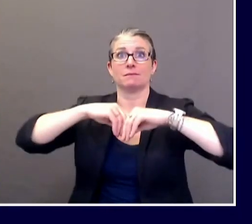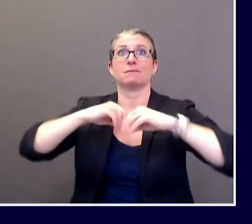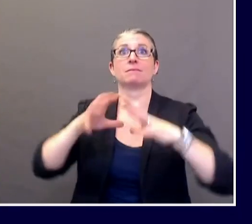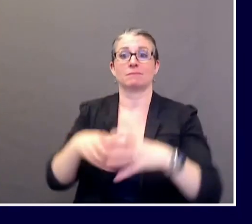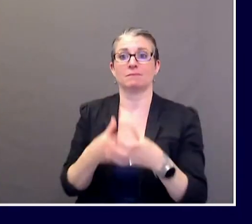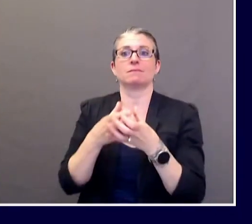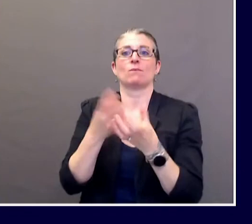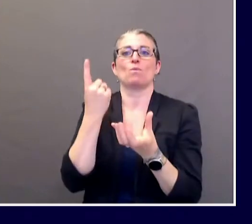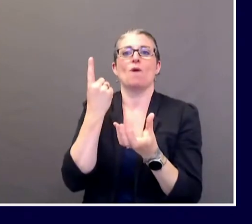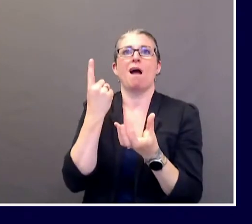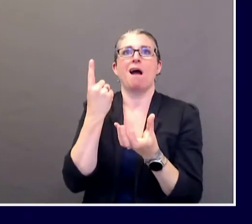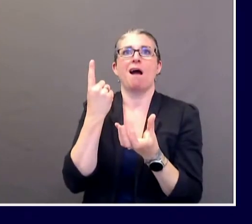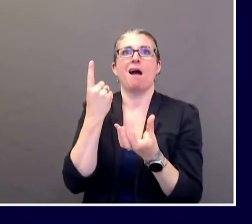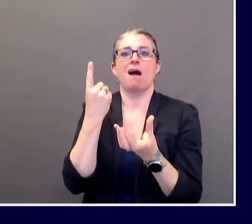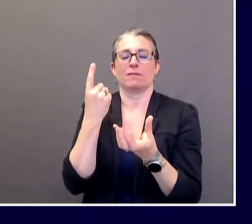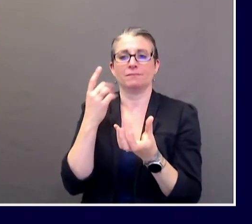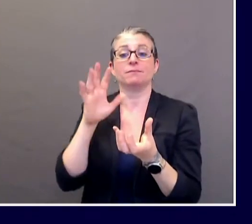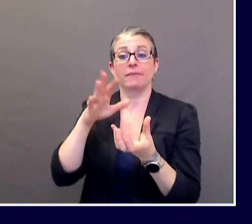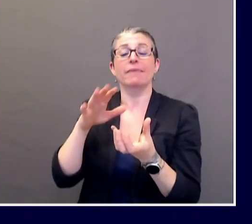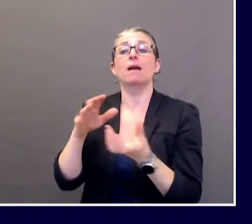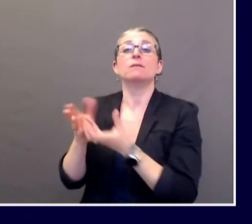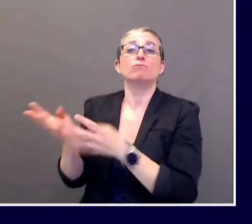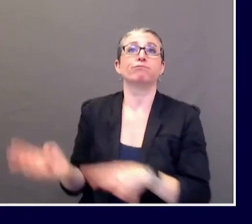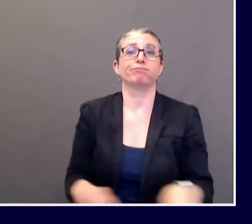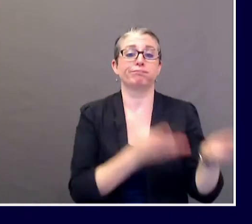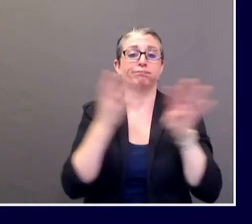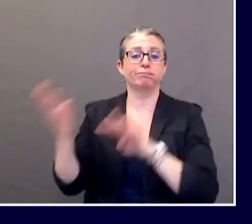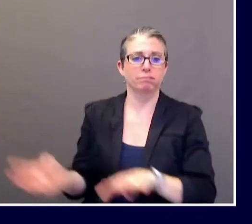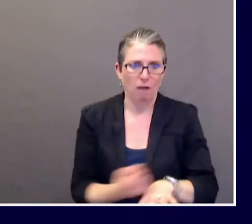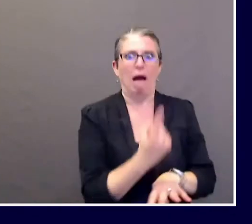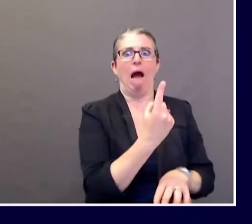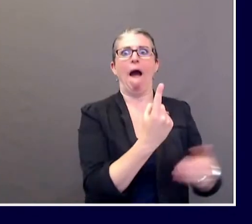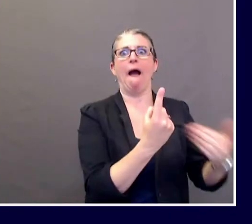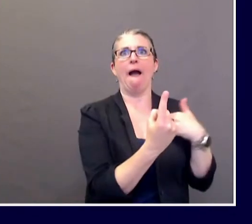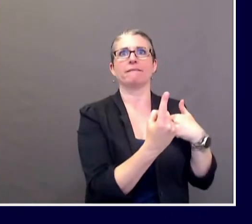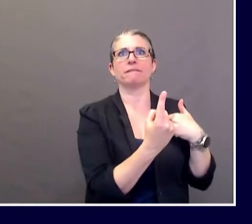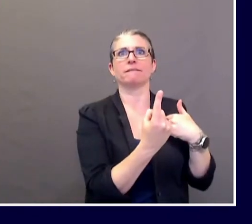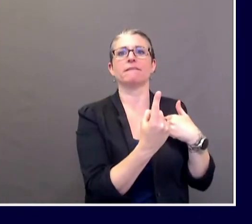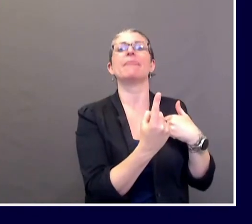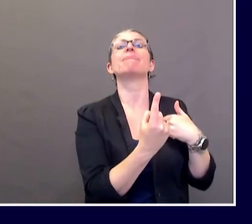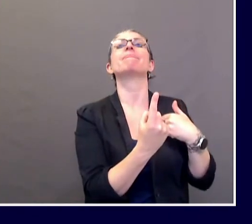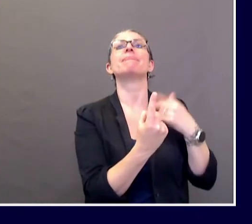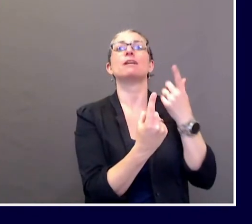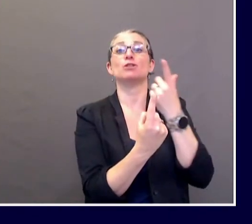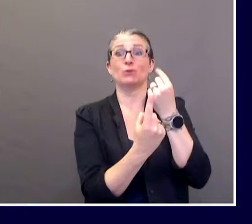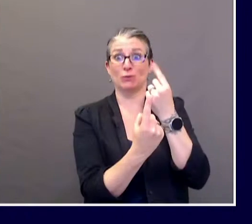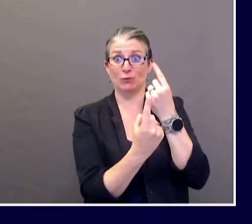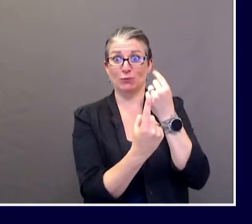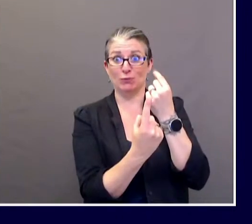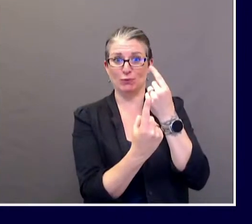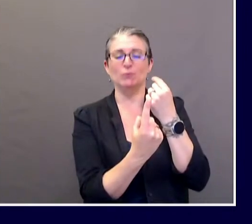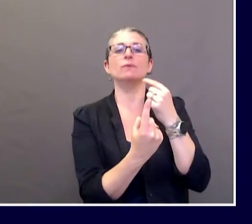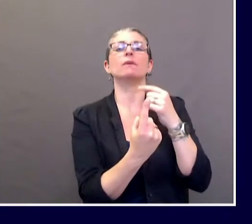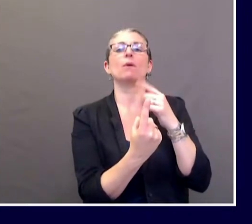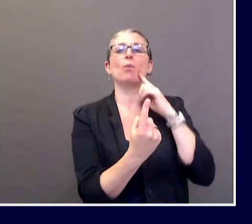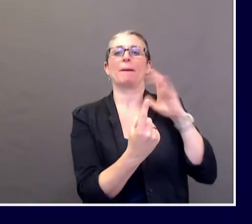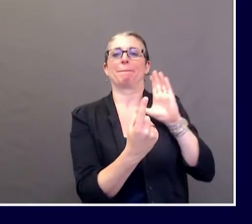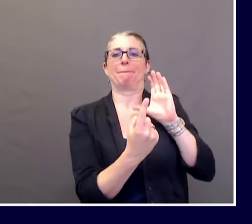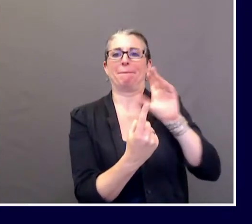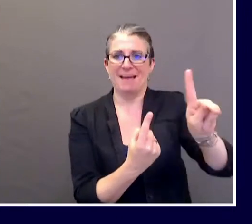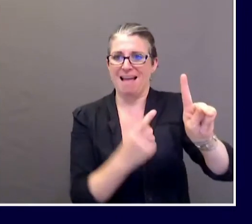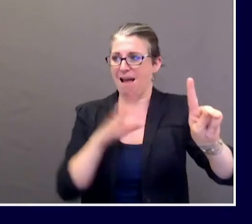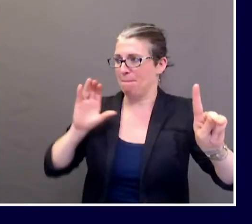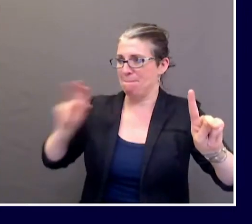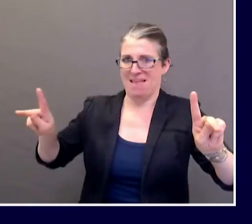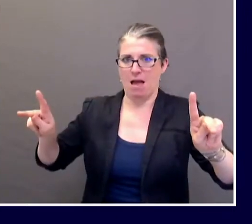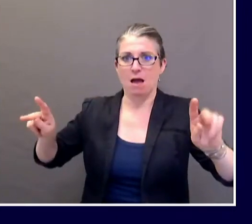then immediately we test everybody individually to isolate the person who is in that classroom, who then needs to be home,